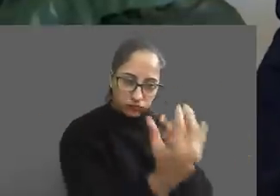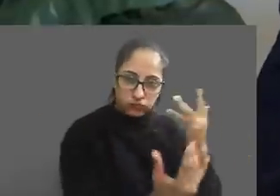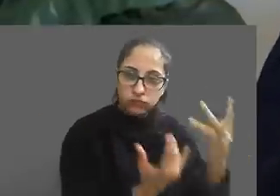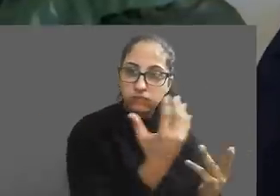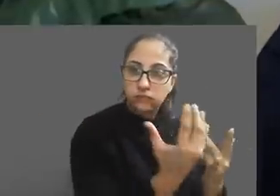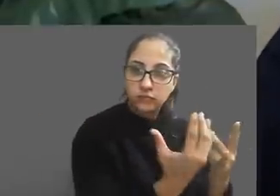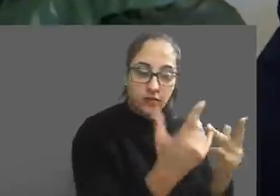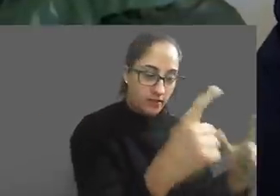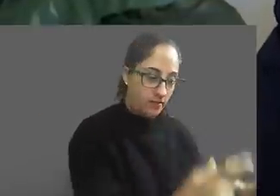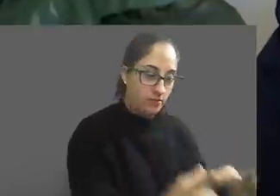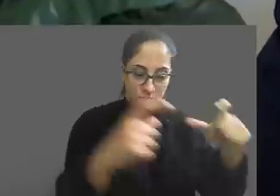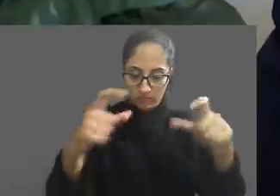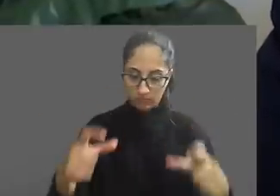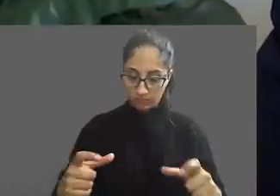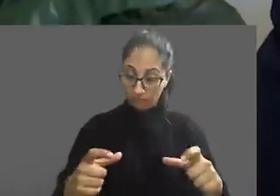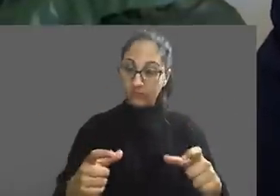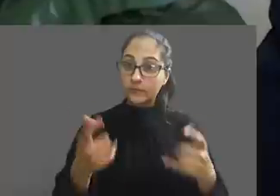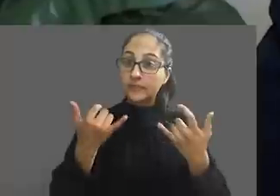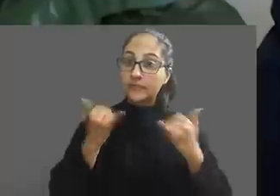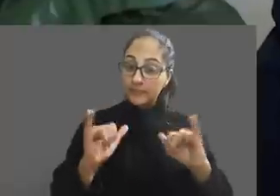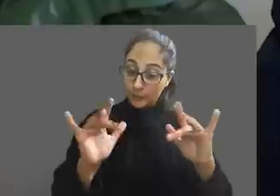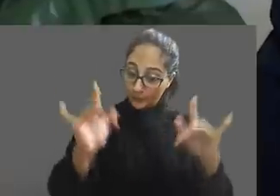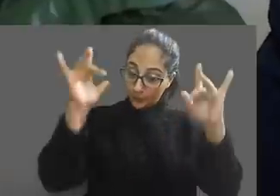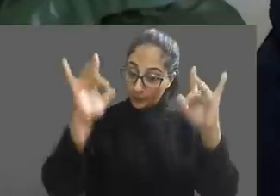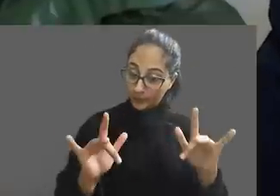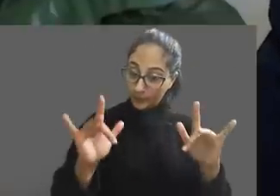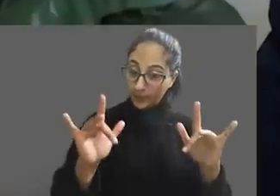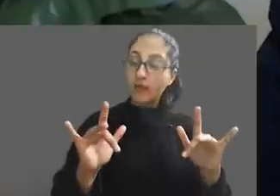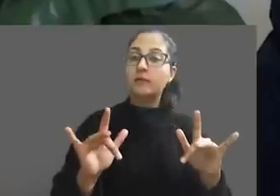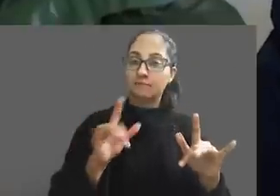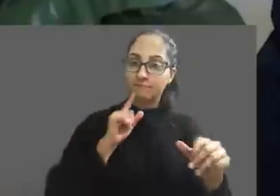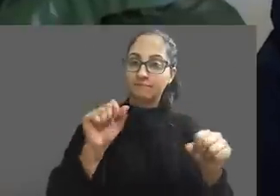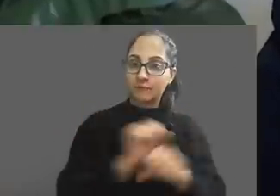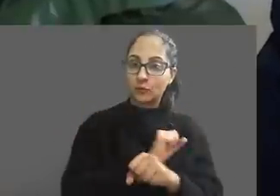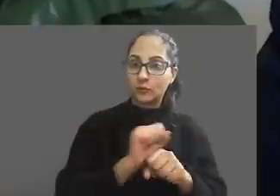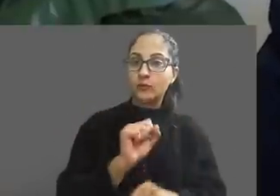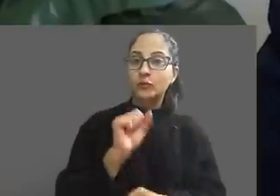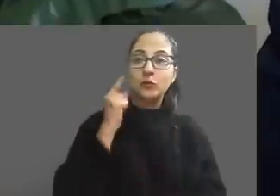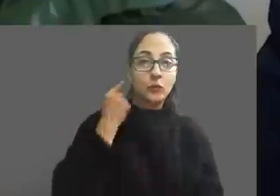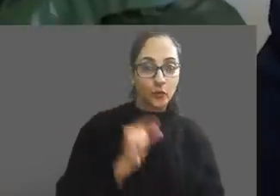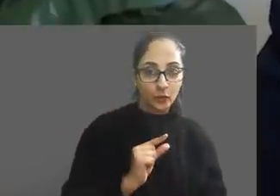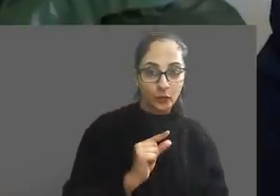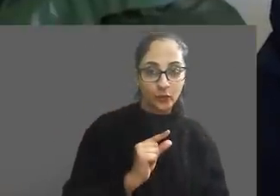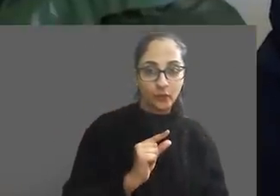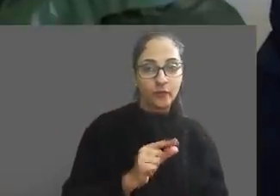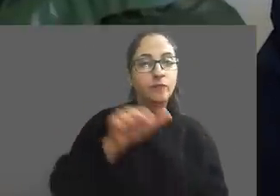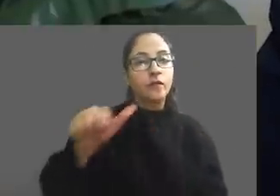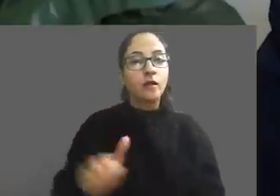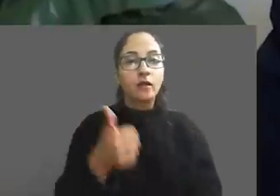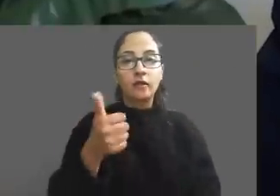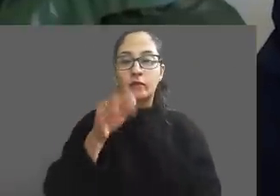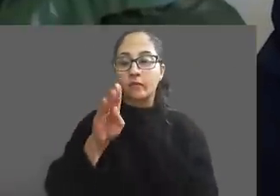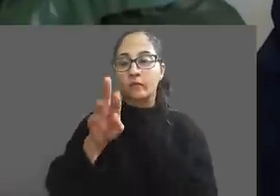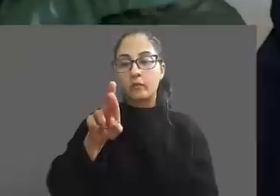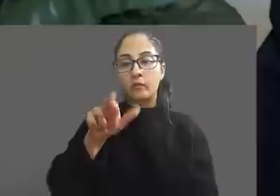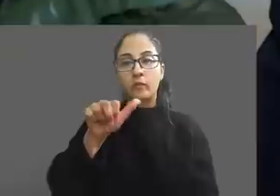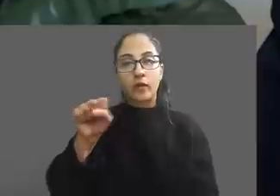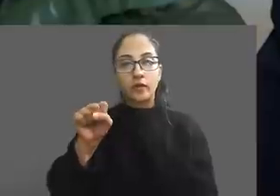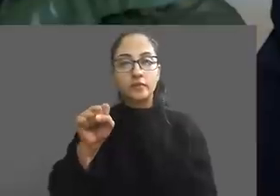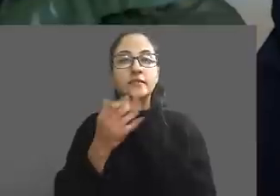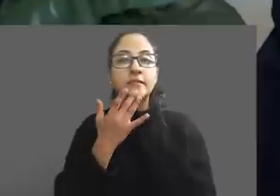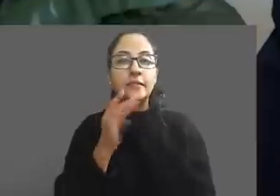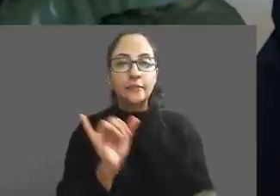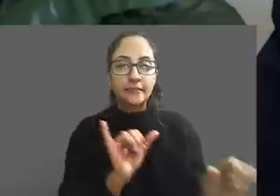We only know genuine gold when fire and forge test its purity. No matter what adversity